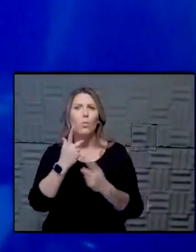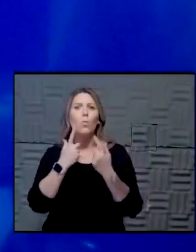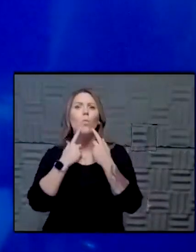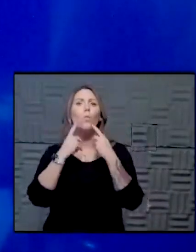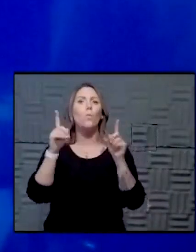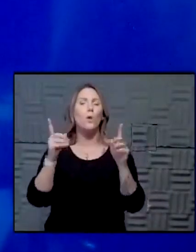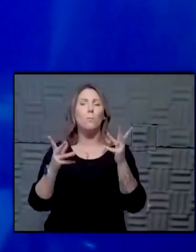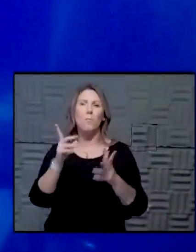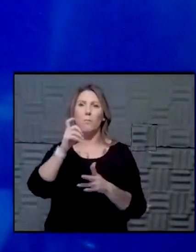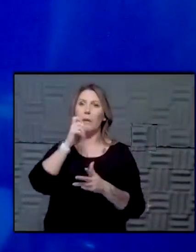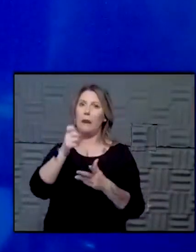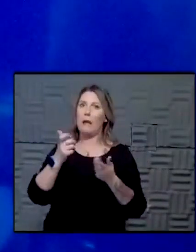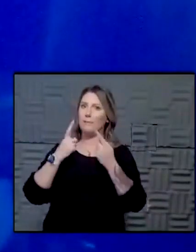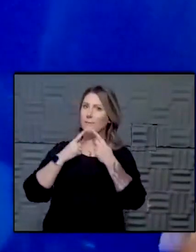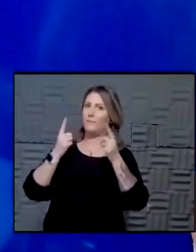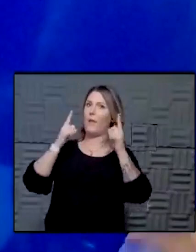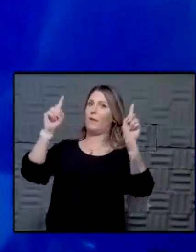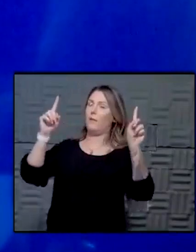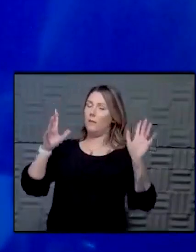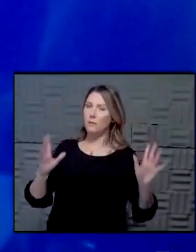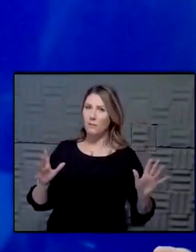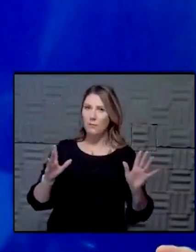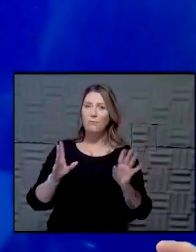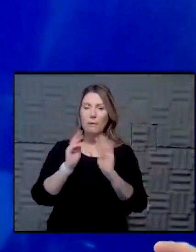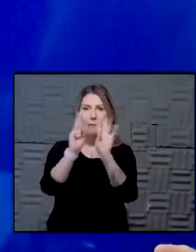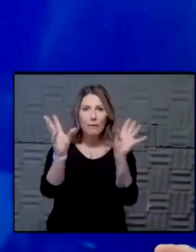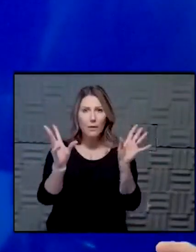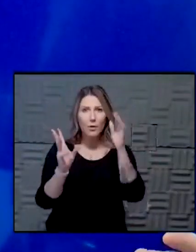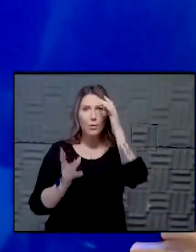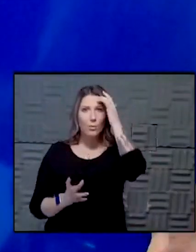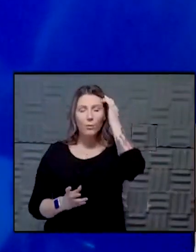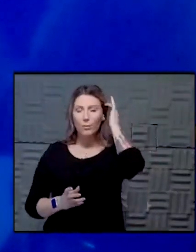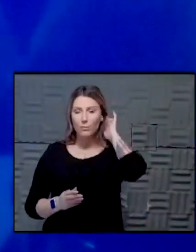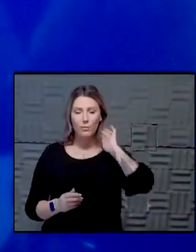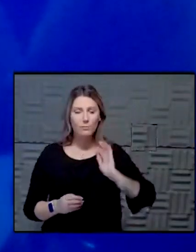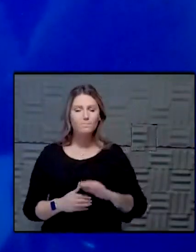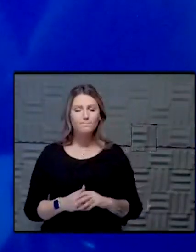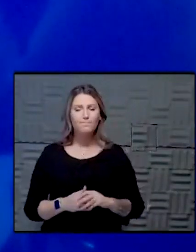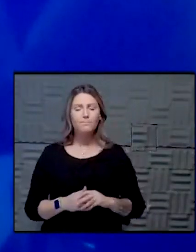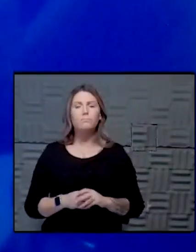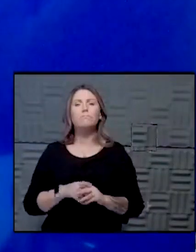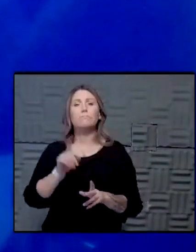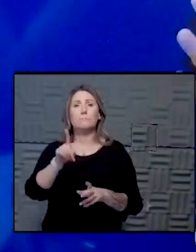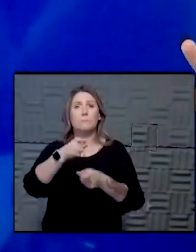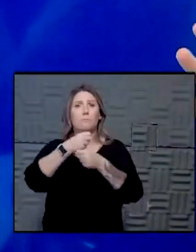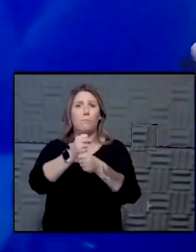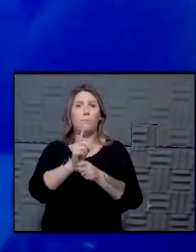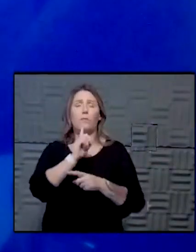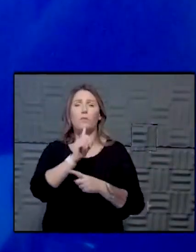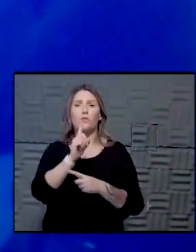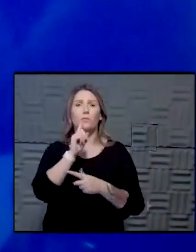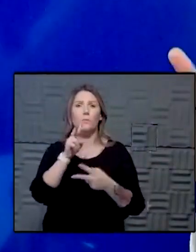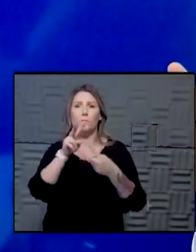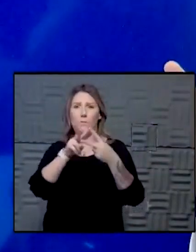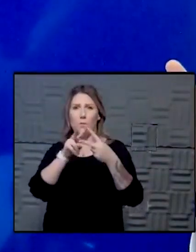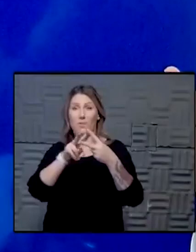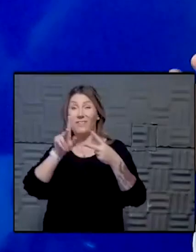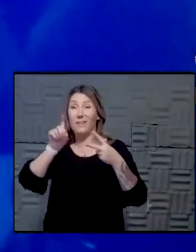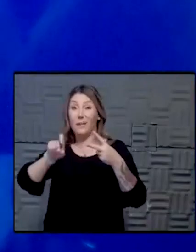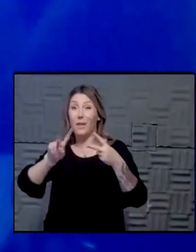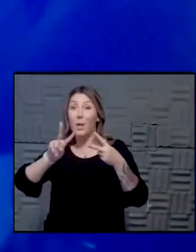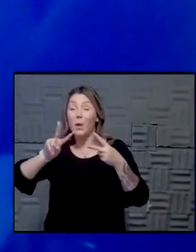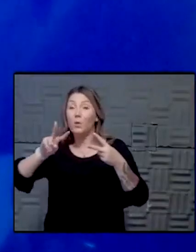Yeah. And we know you're going to. You clearly, you need to make sure if you're doing the Pfizer Moderna, you get the 2-shot